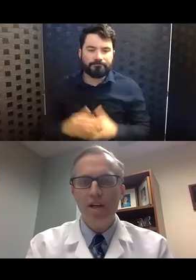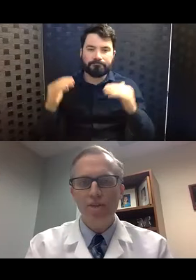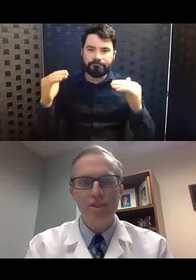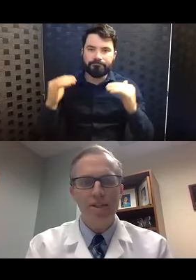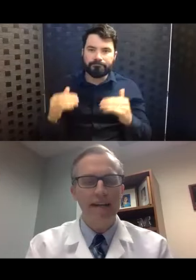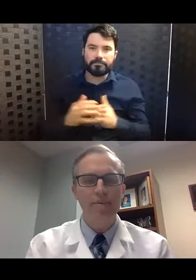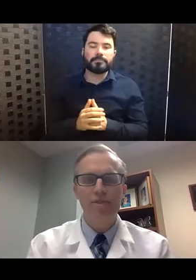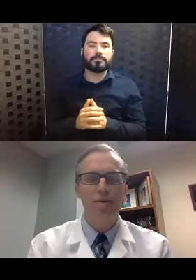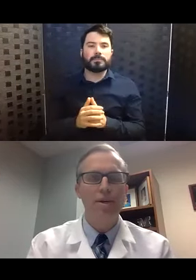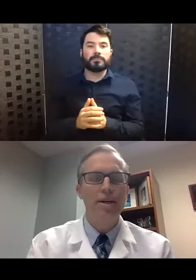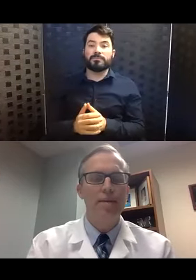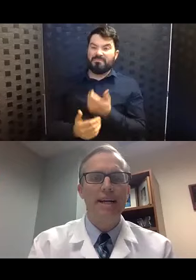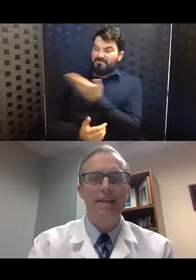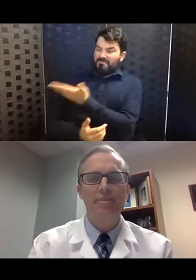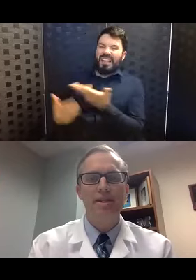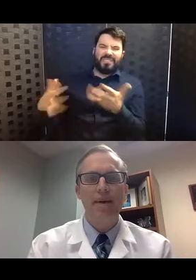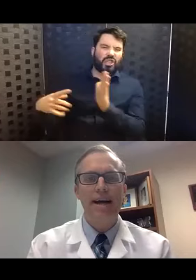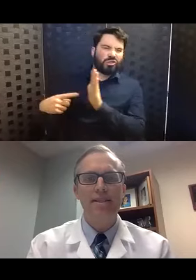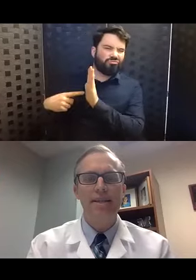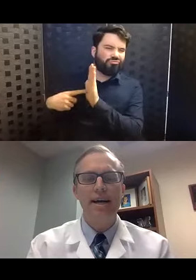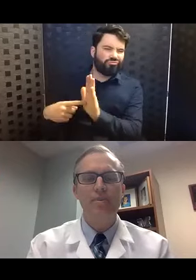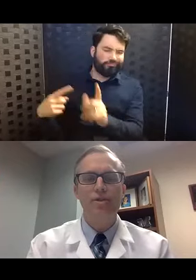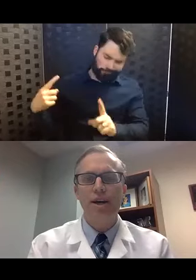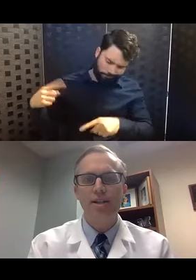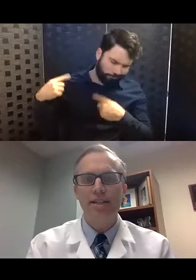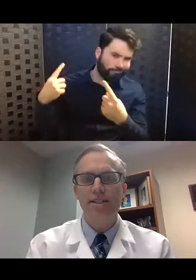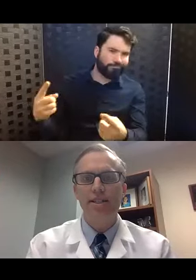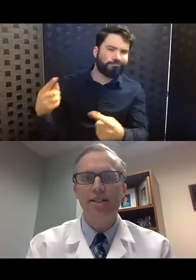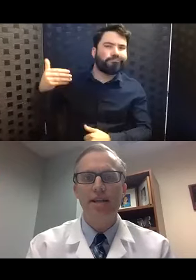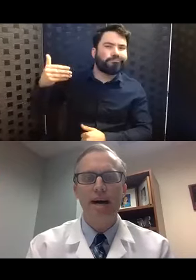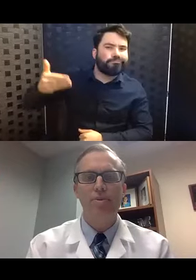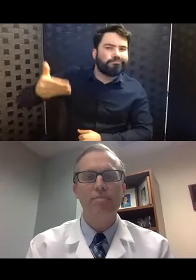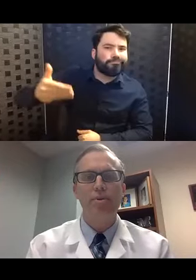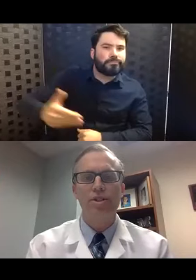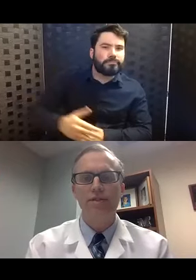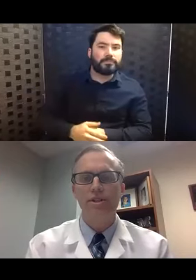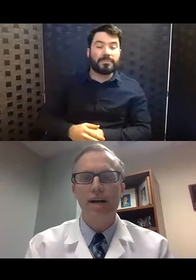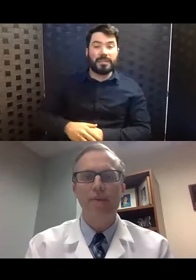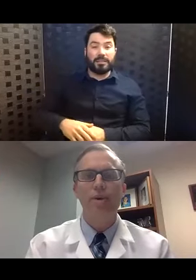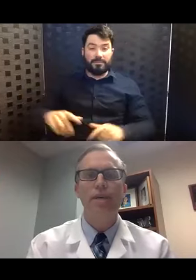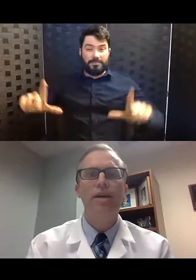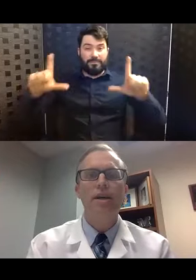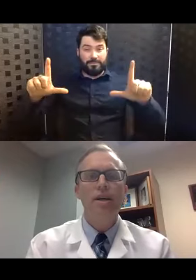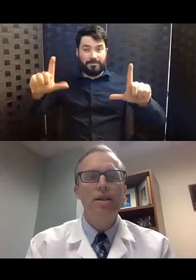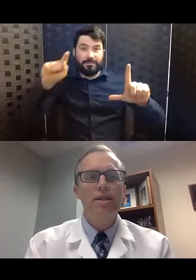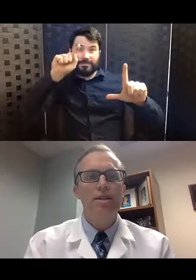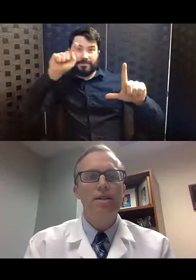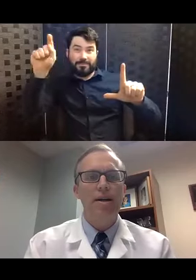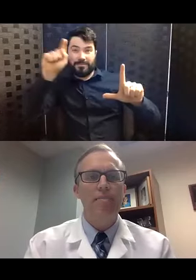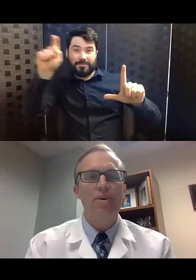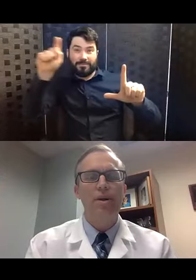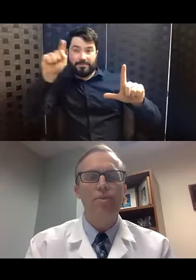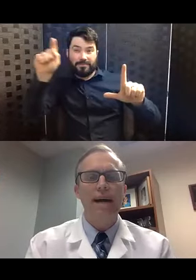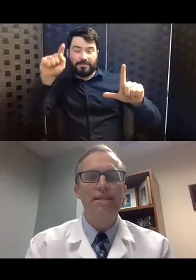This is also a slide that we've shown many times in the past, and I would draw your attention to the top right portion of the slide where we